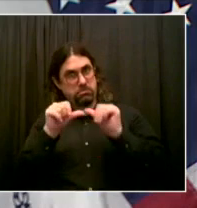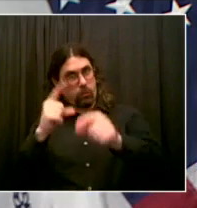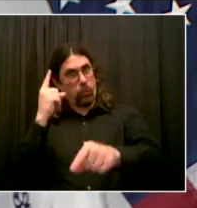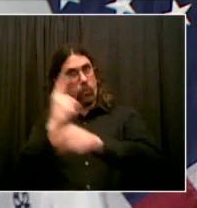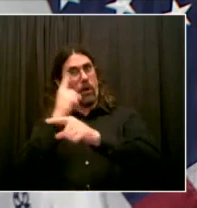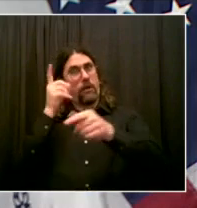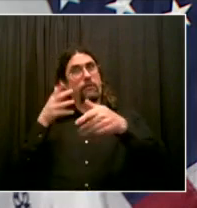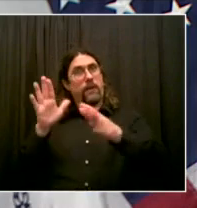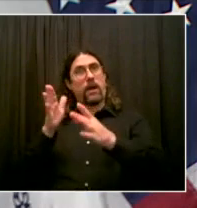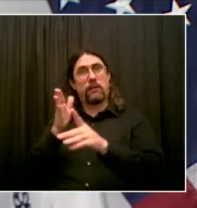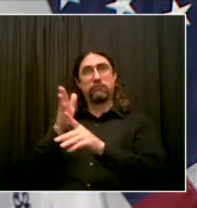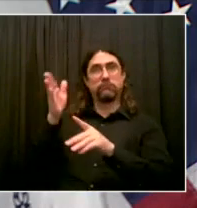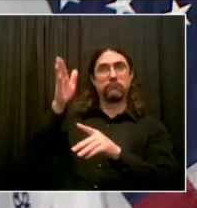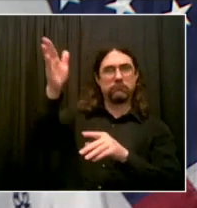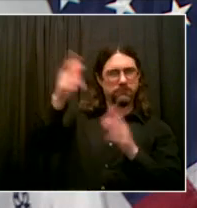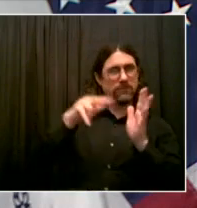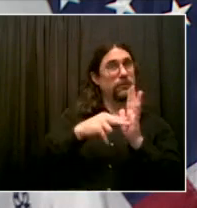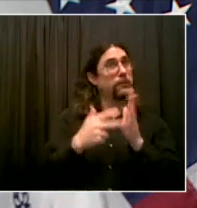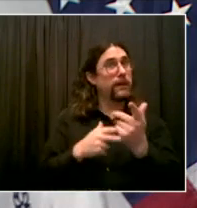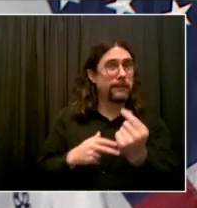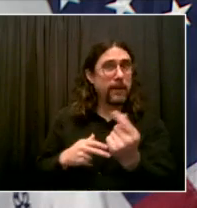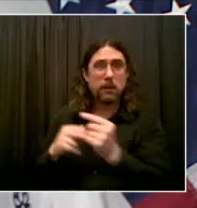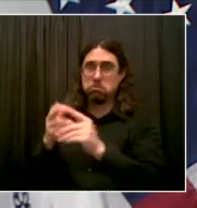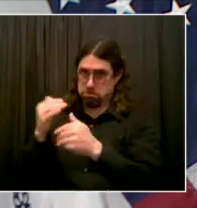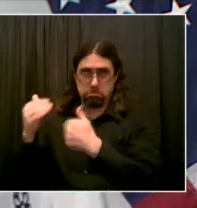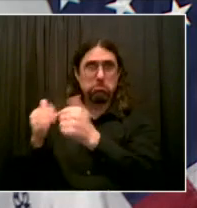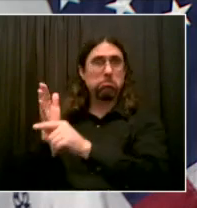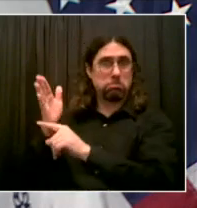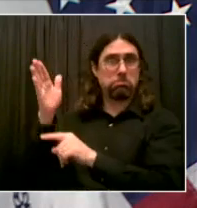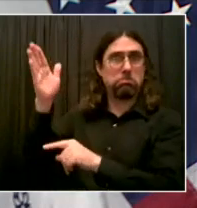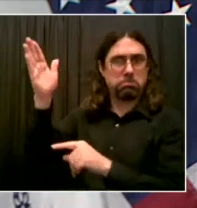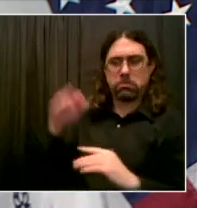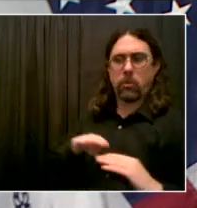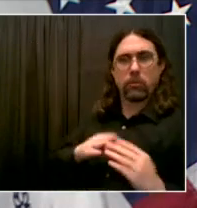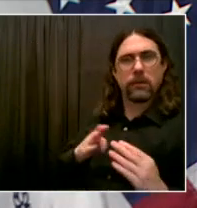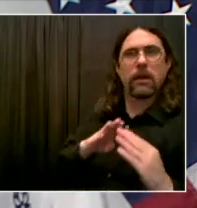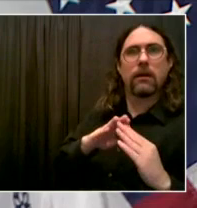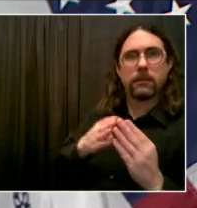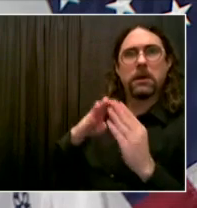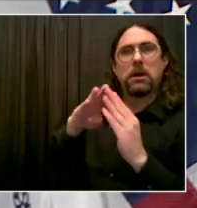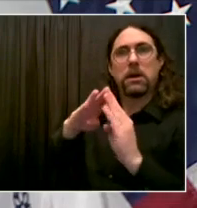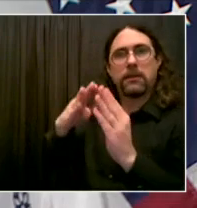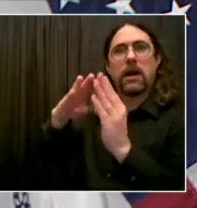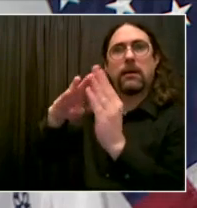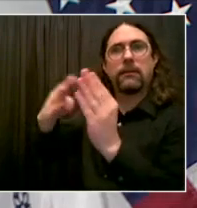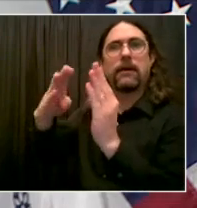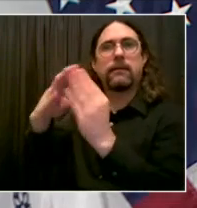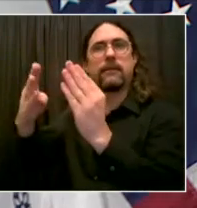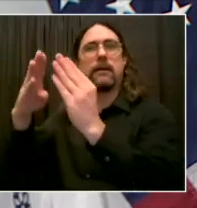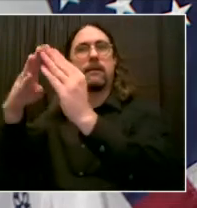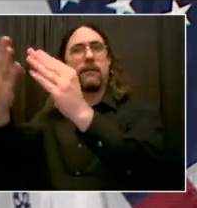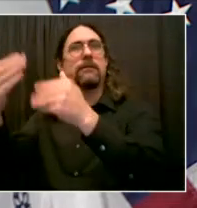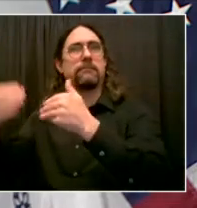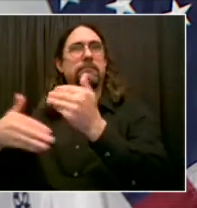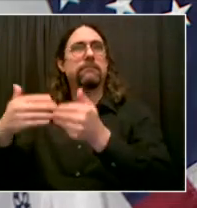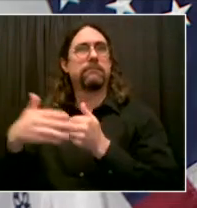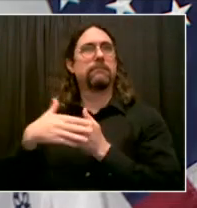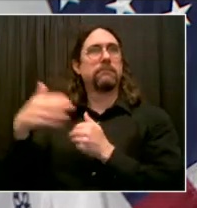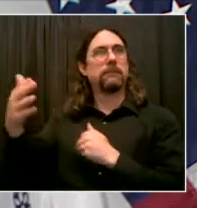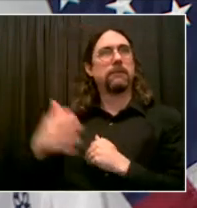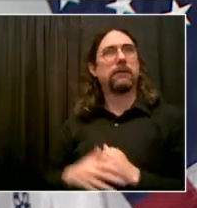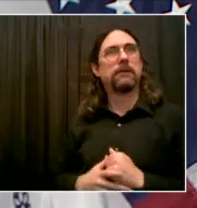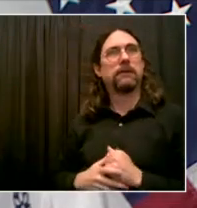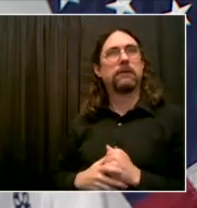we're going to watch constantly. And if the data tells us something else, we can make adjustments. But look, I think